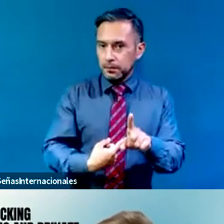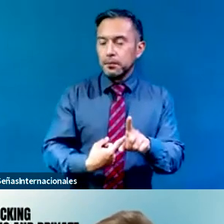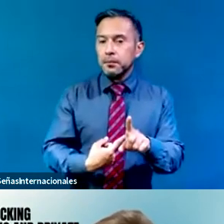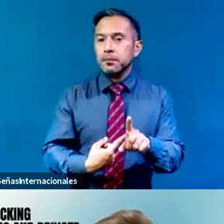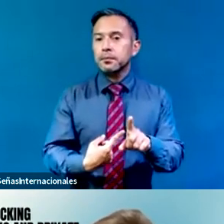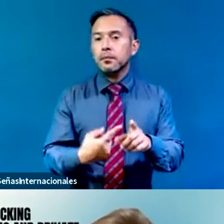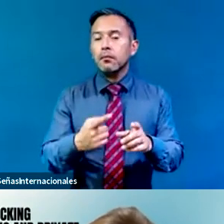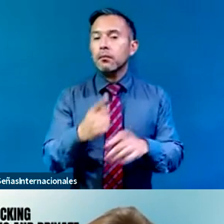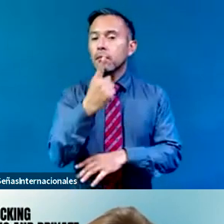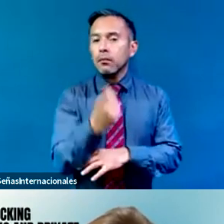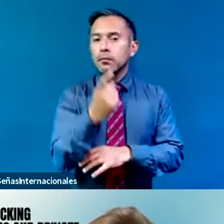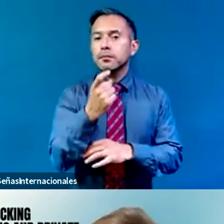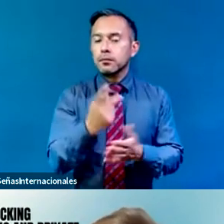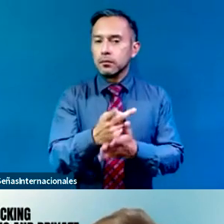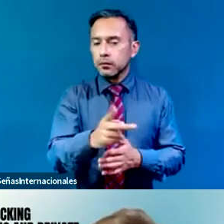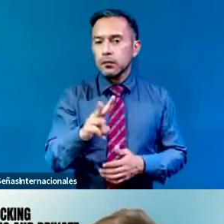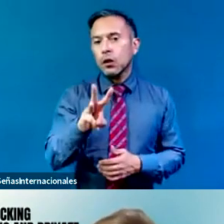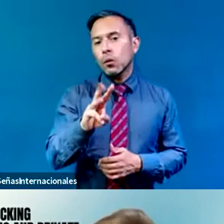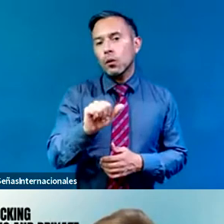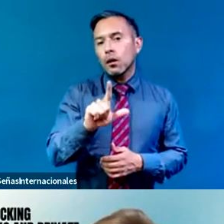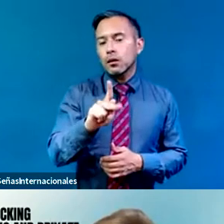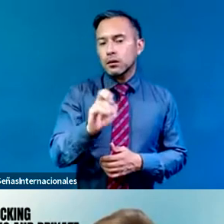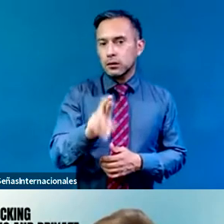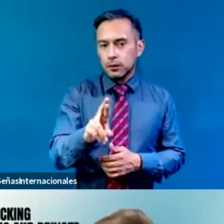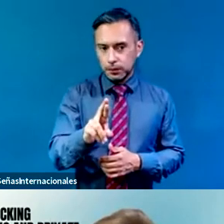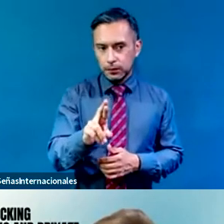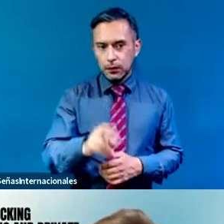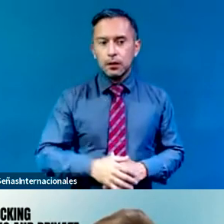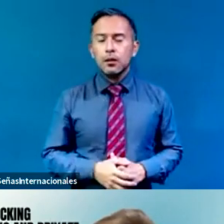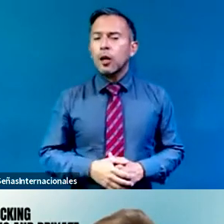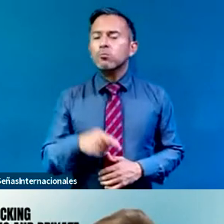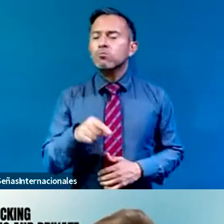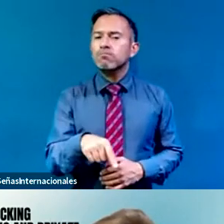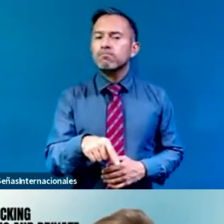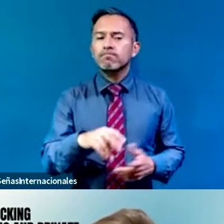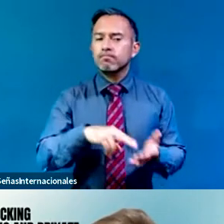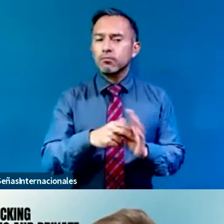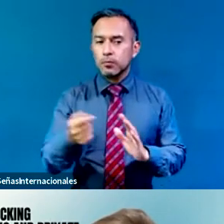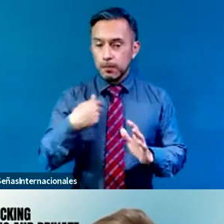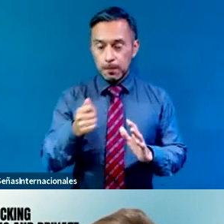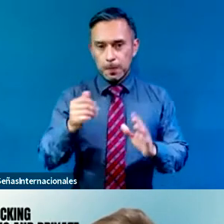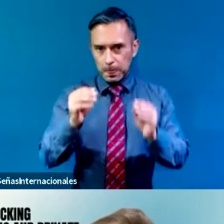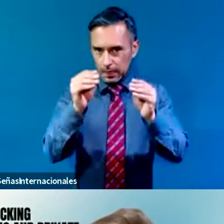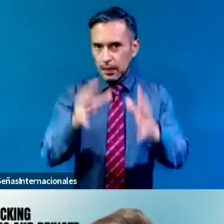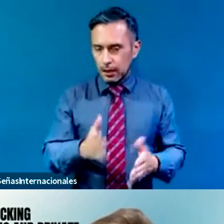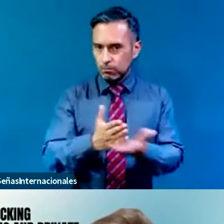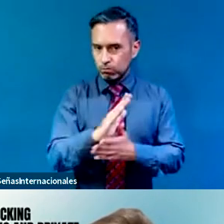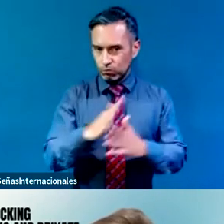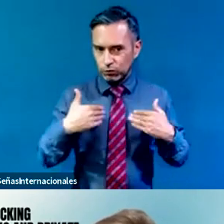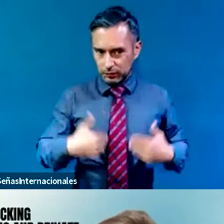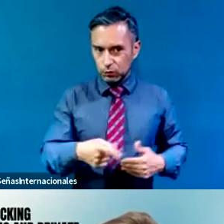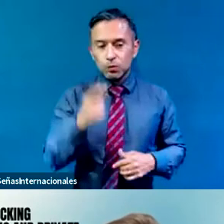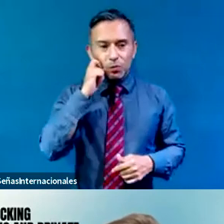Black business leader, teacher, and civil rights activist who was the first Black woman to charter and run a US